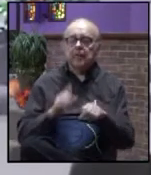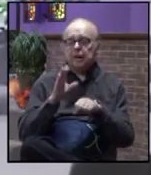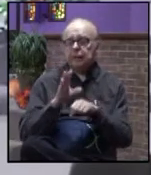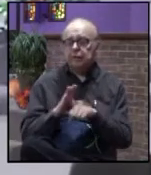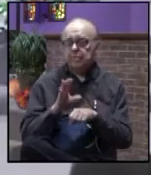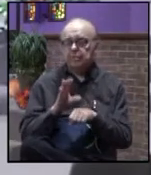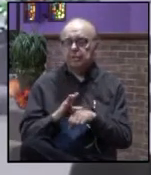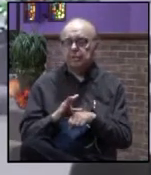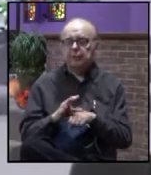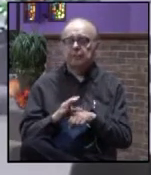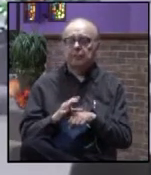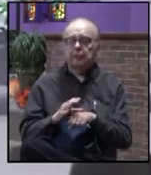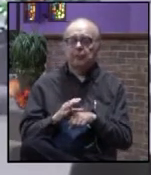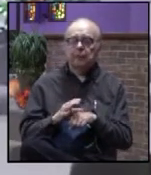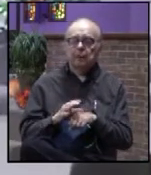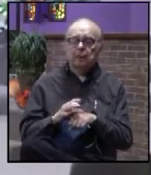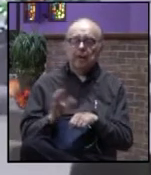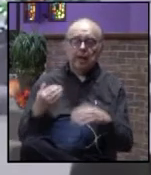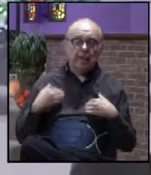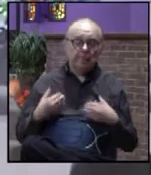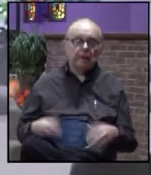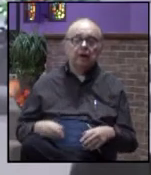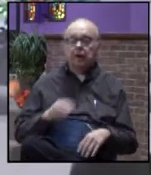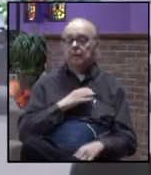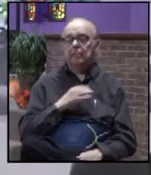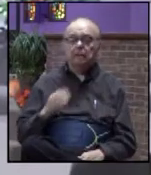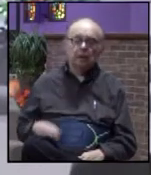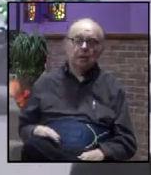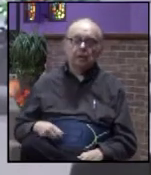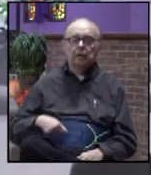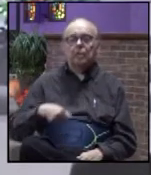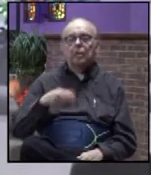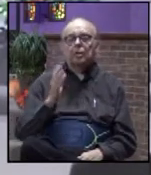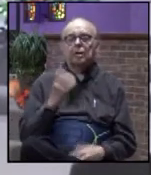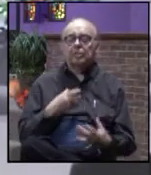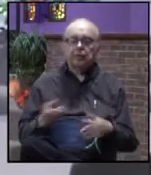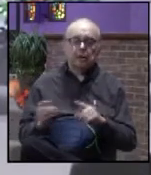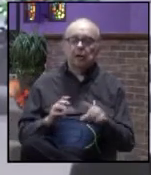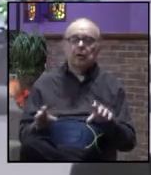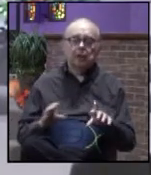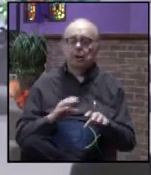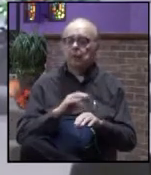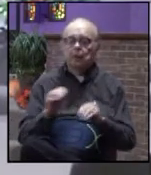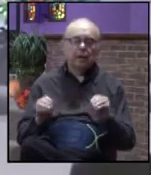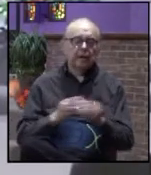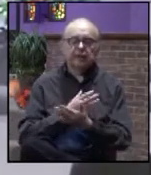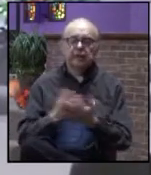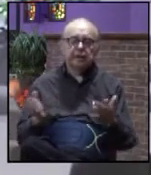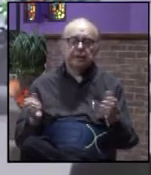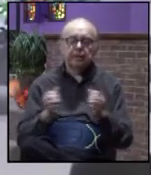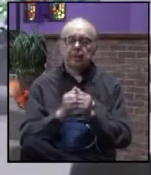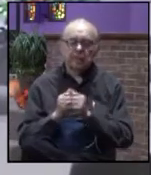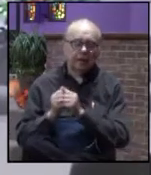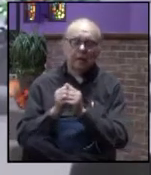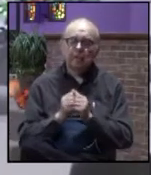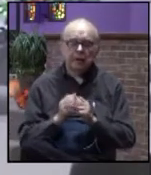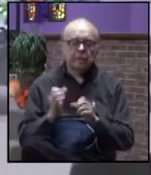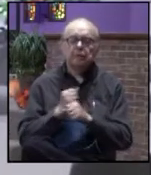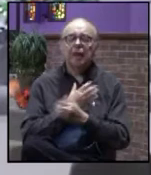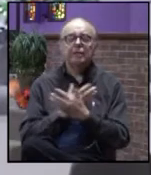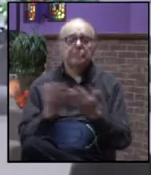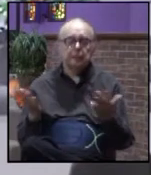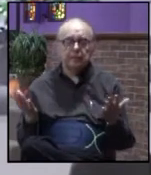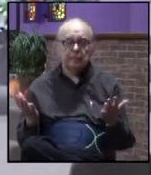church, in the body of Christ, what God is trying to do. He's trying to put all of us together to create